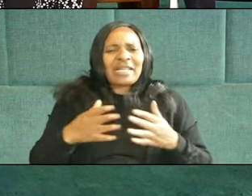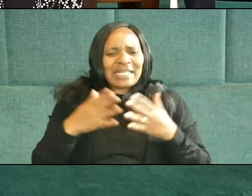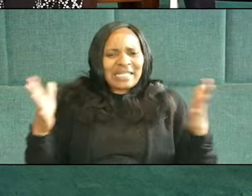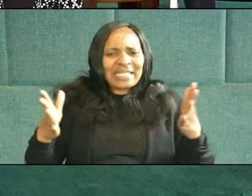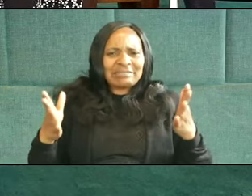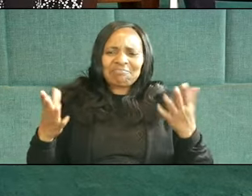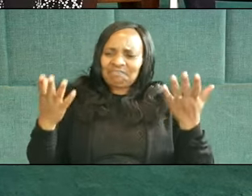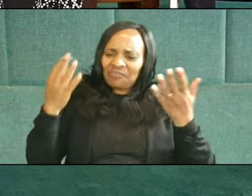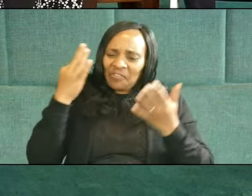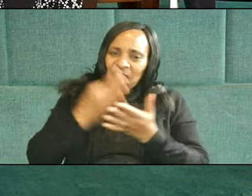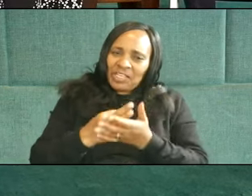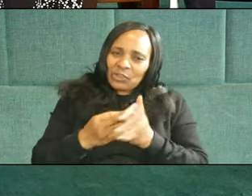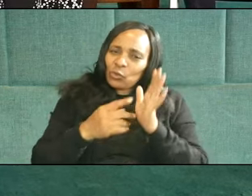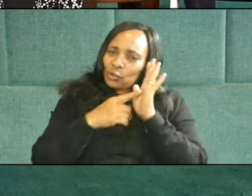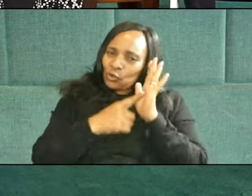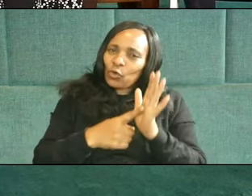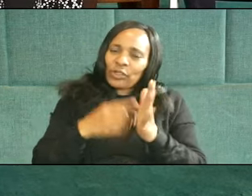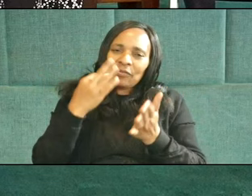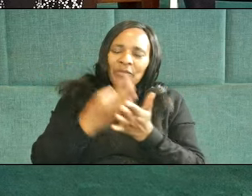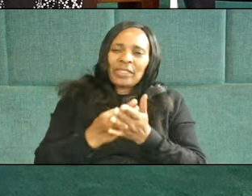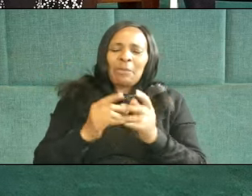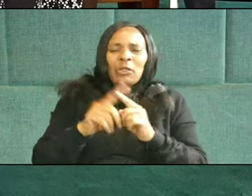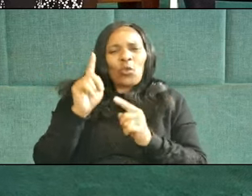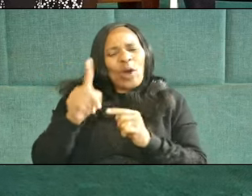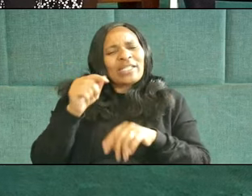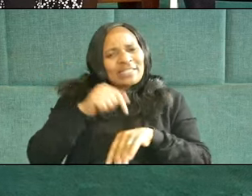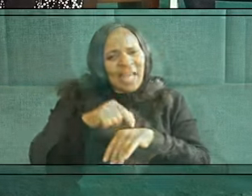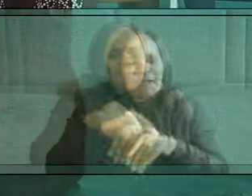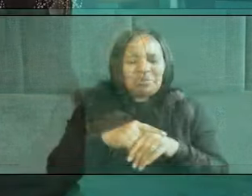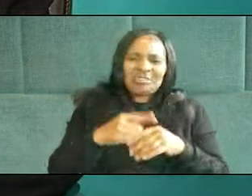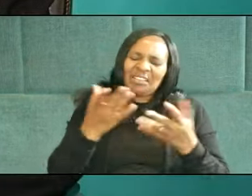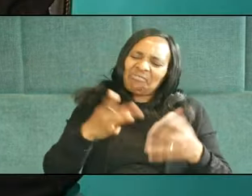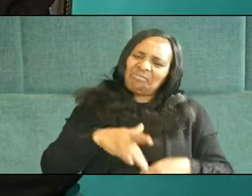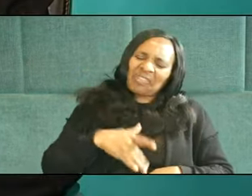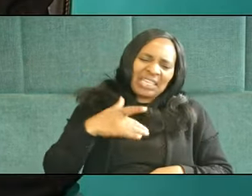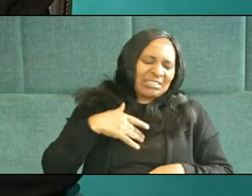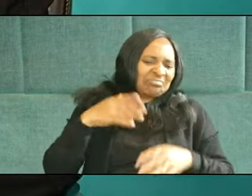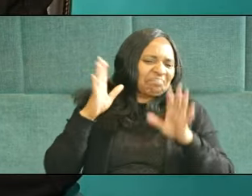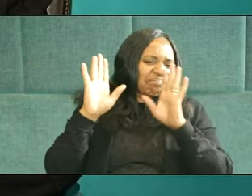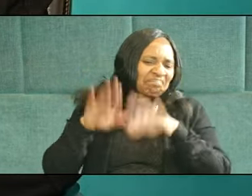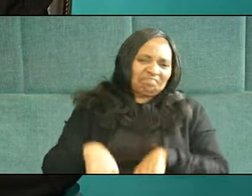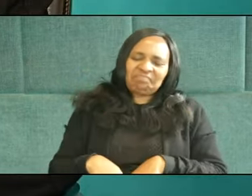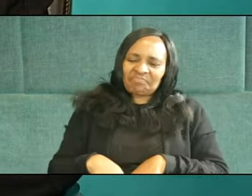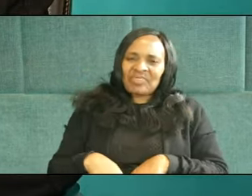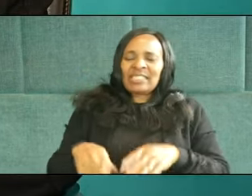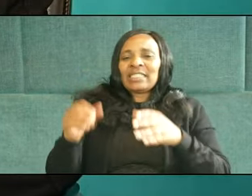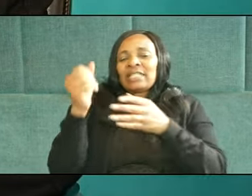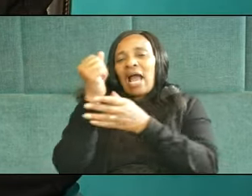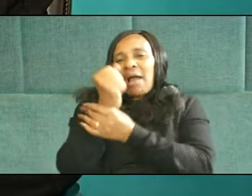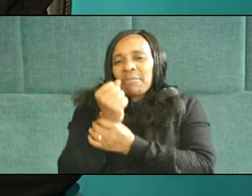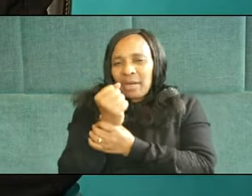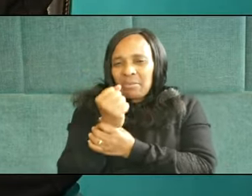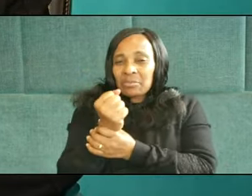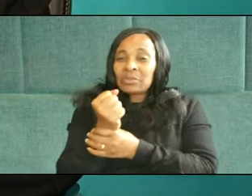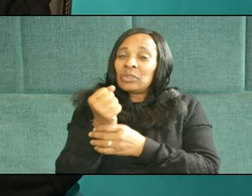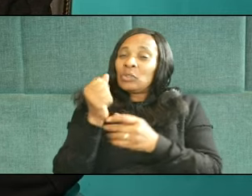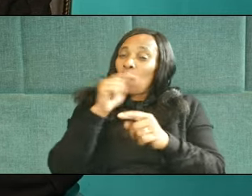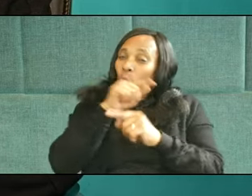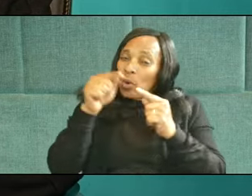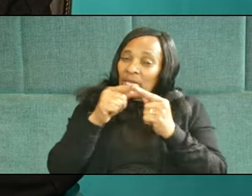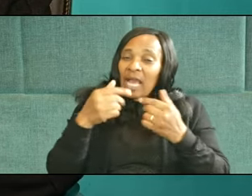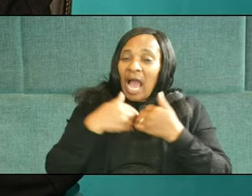in God, who have shown great faith, at one point or another, they just fail to trust him. Abraham, case in point, when he did not have a son,